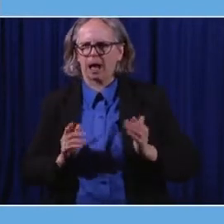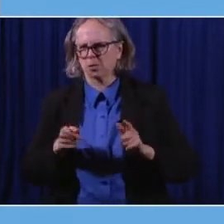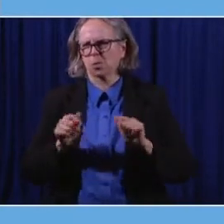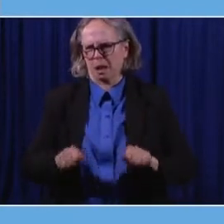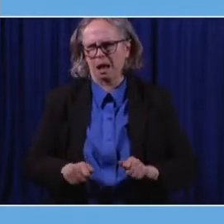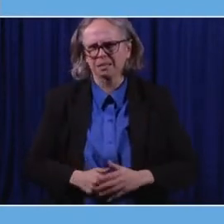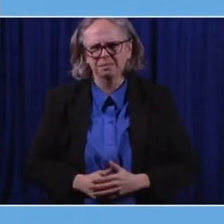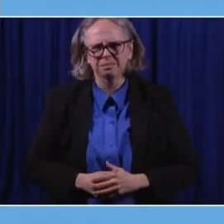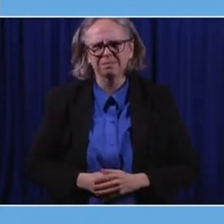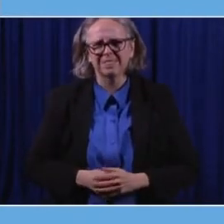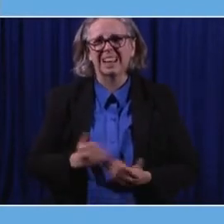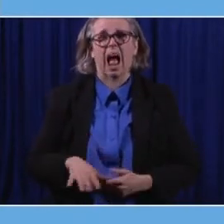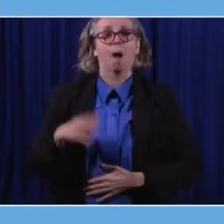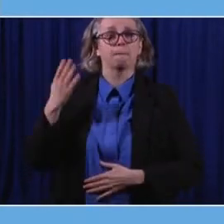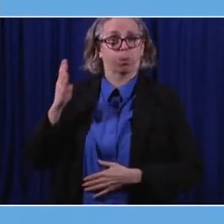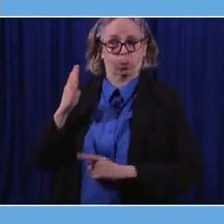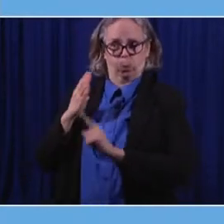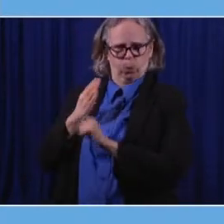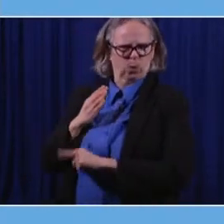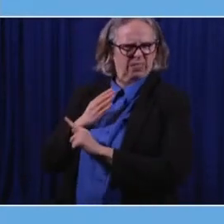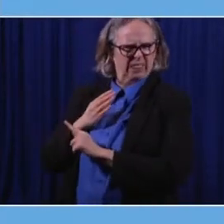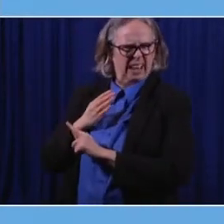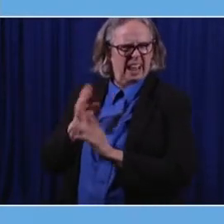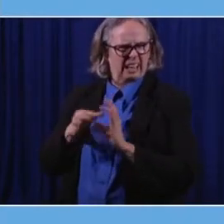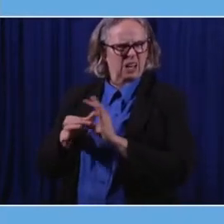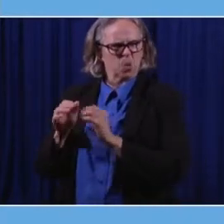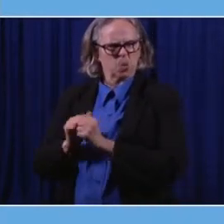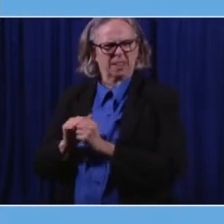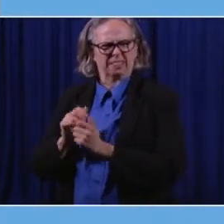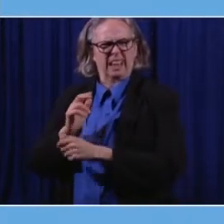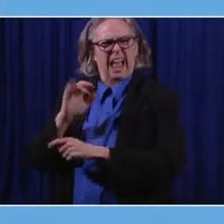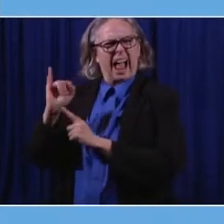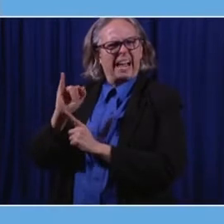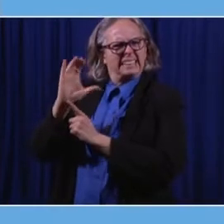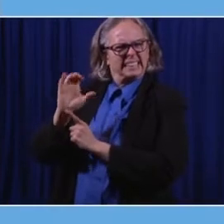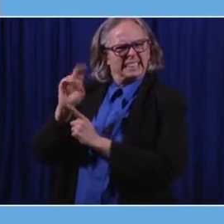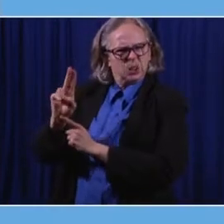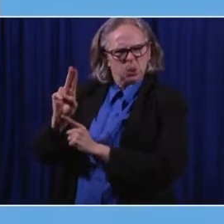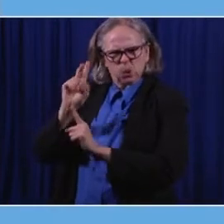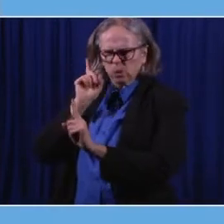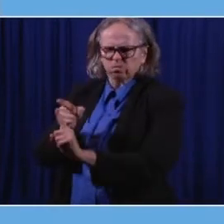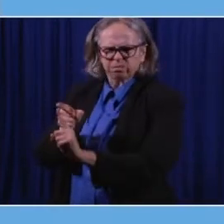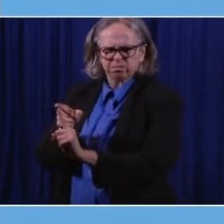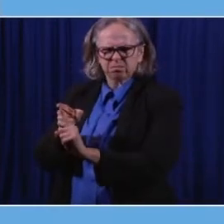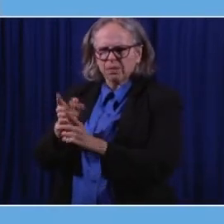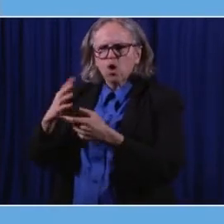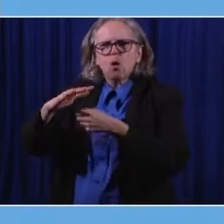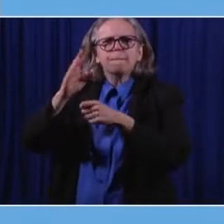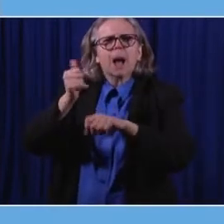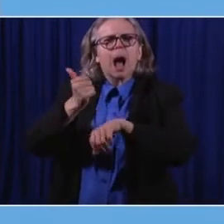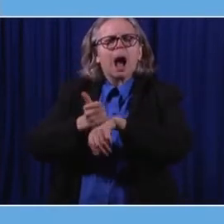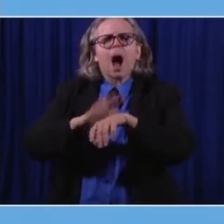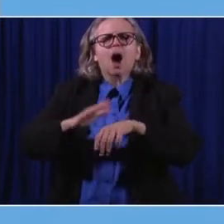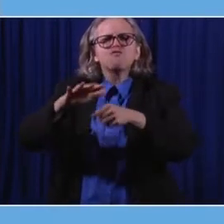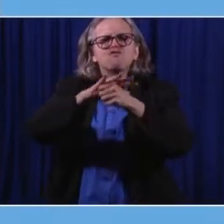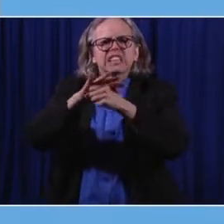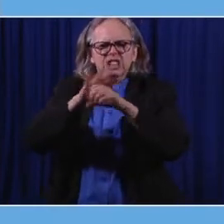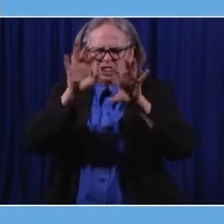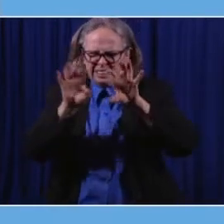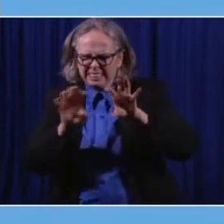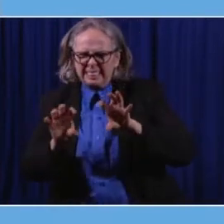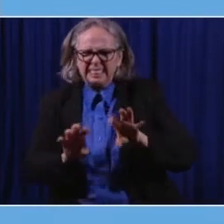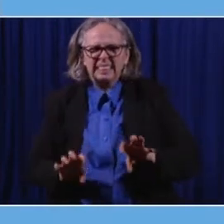On the right, we've mapped COVID-19 ICU utilization by region. Again, our hospital people